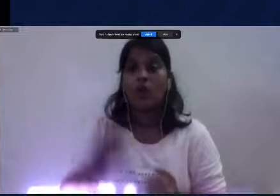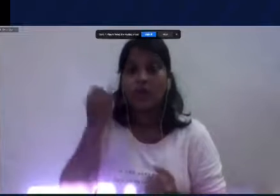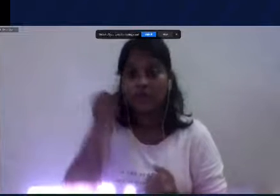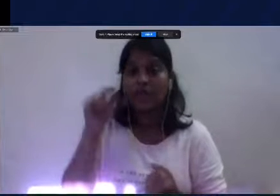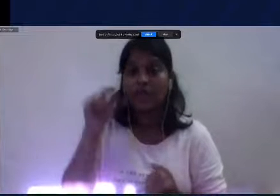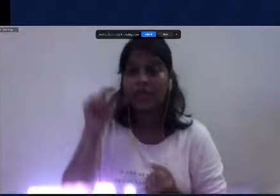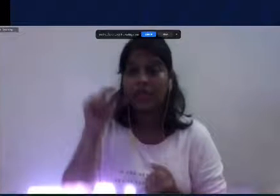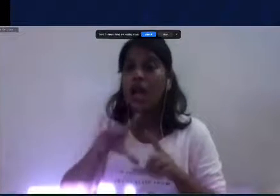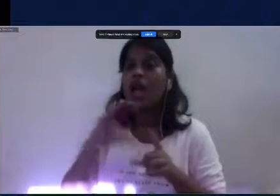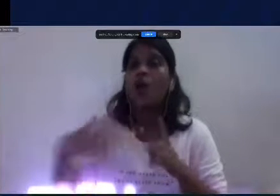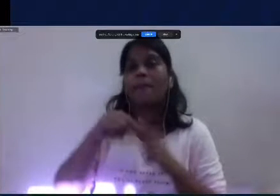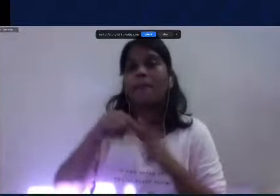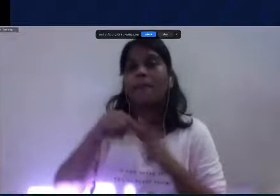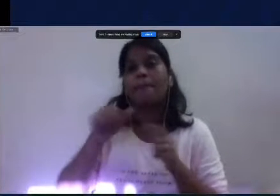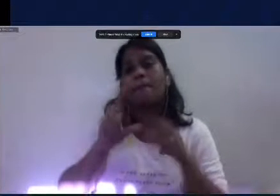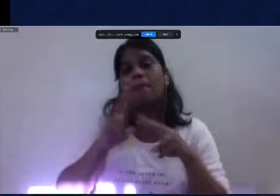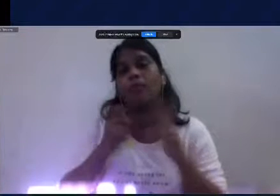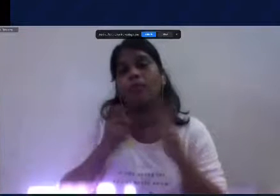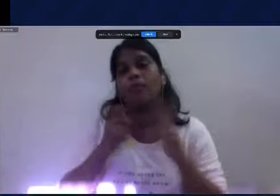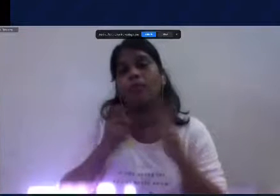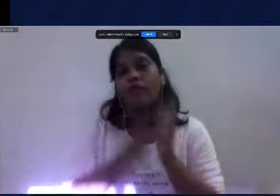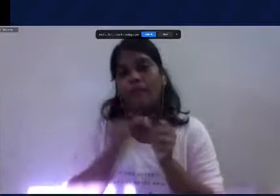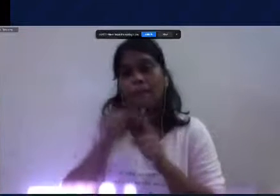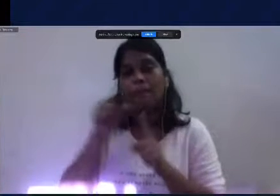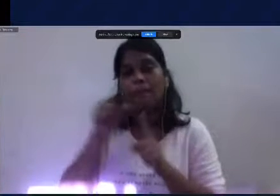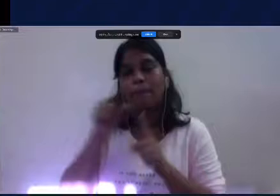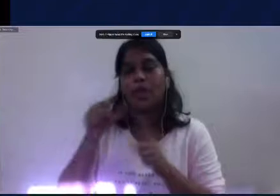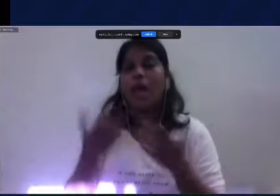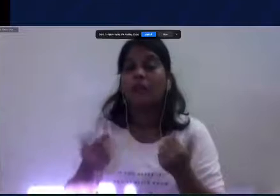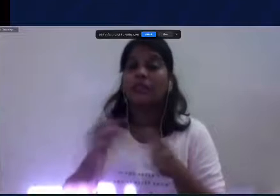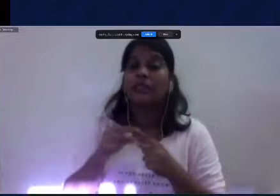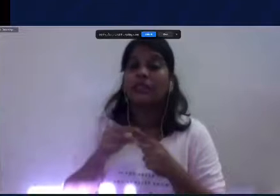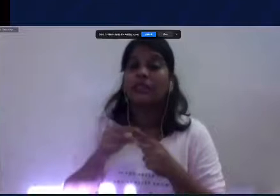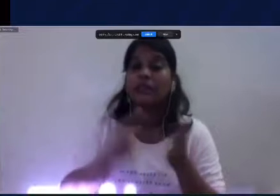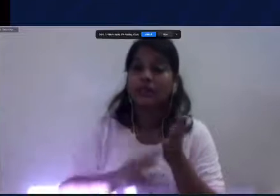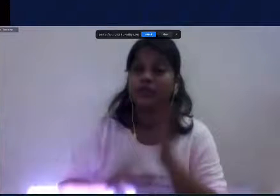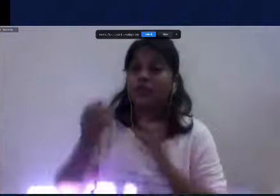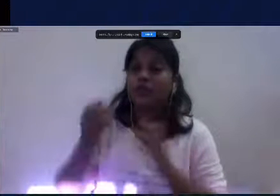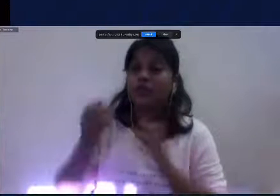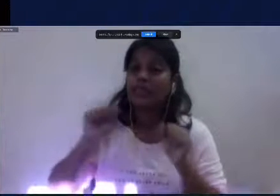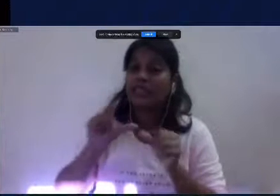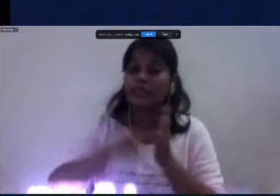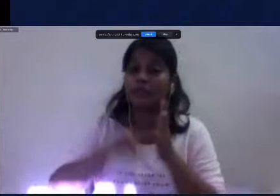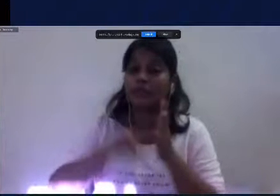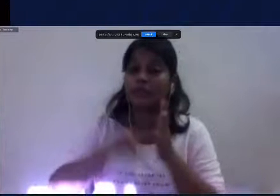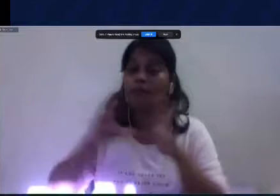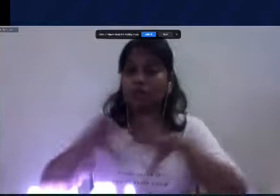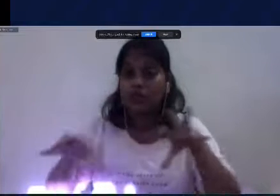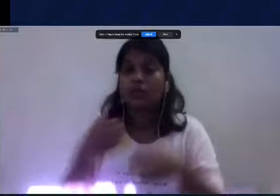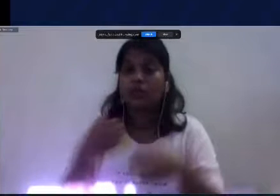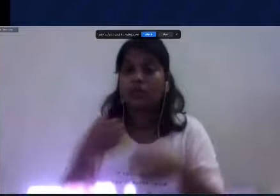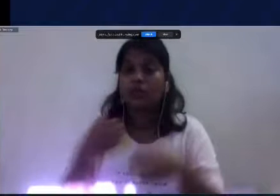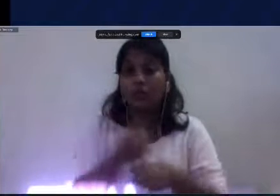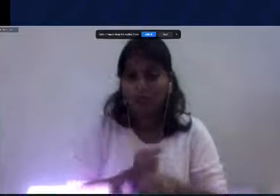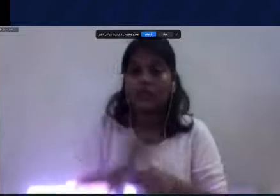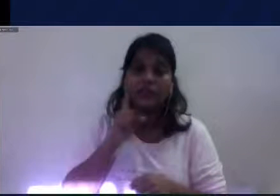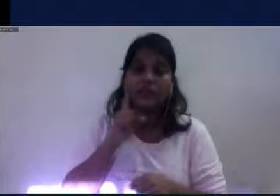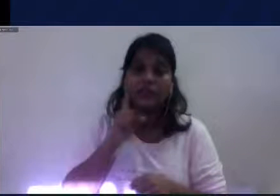simple API, the appliance manufacturers could claim their product to be speech and hearing impaired